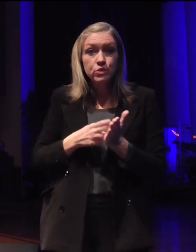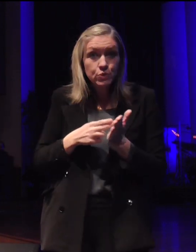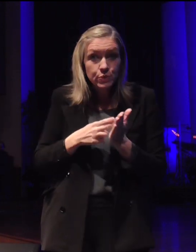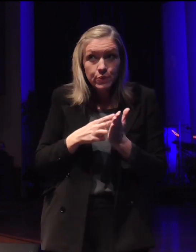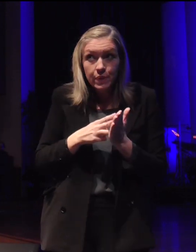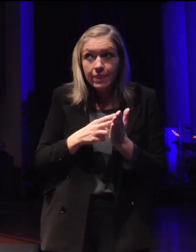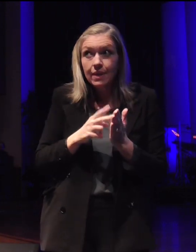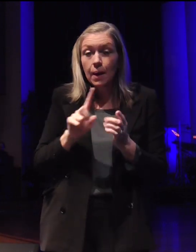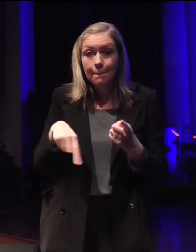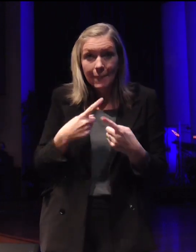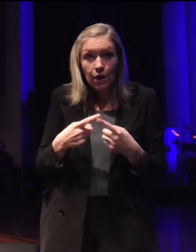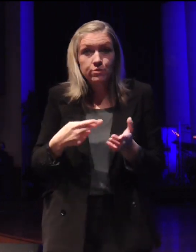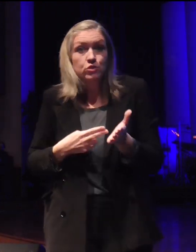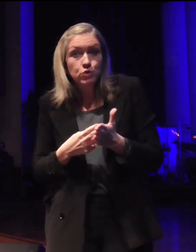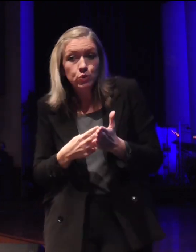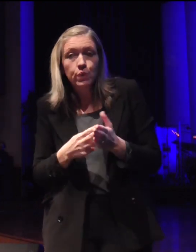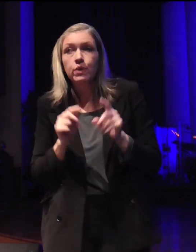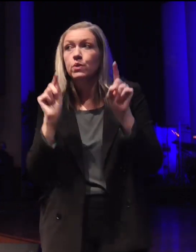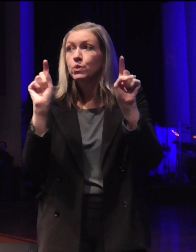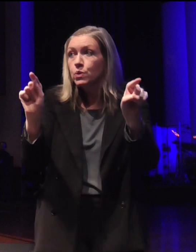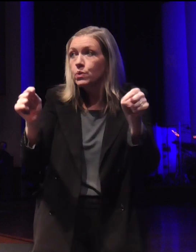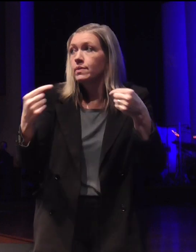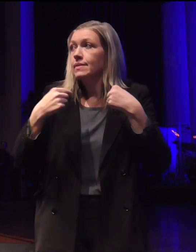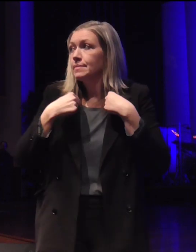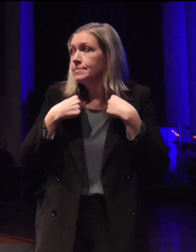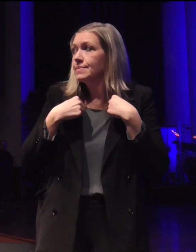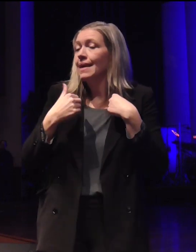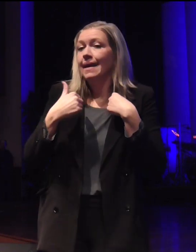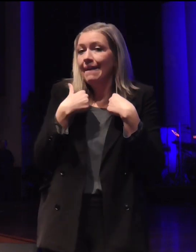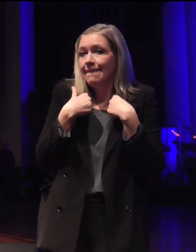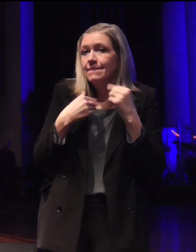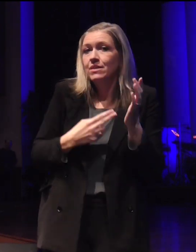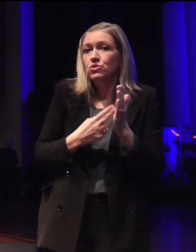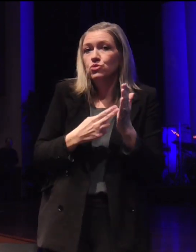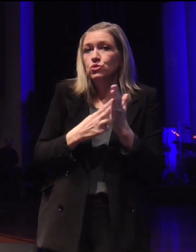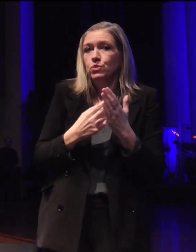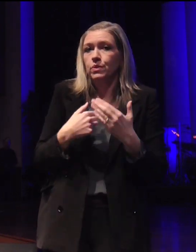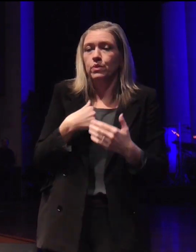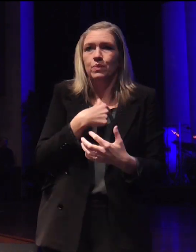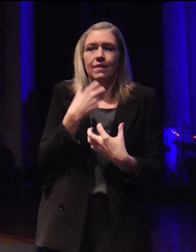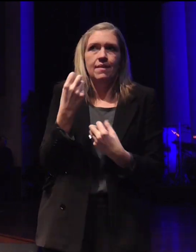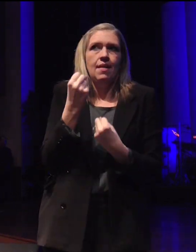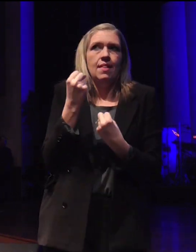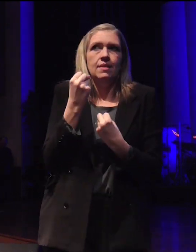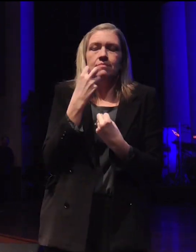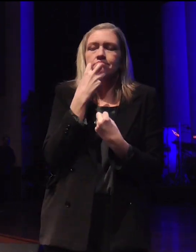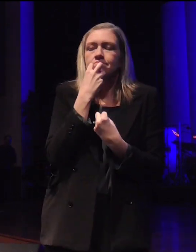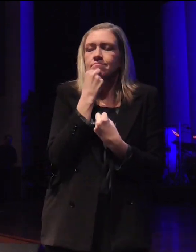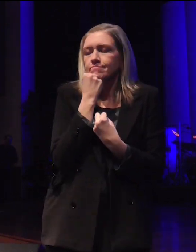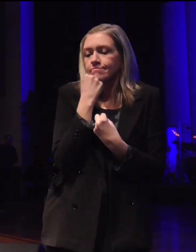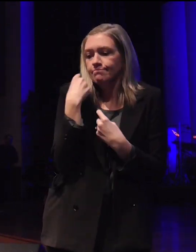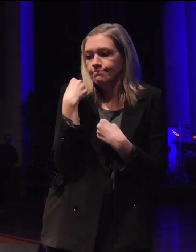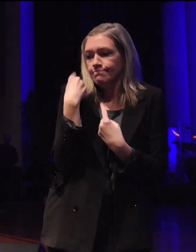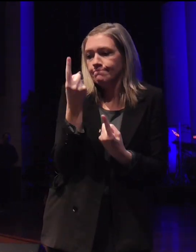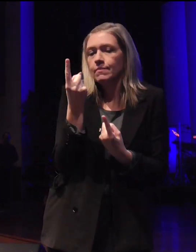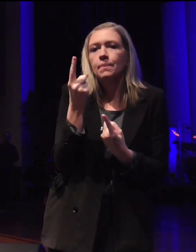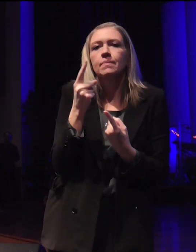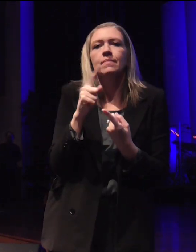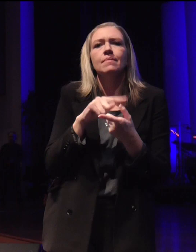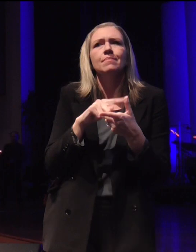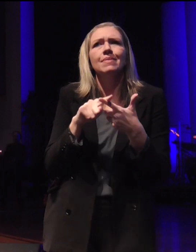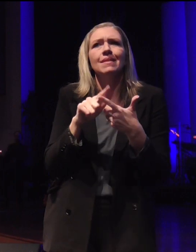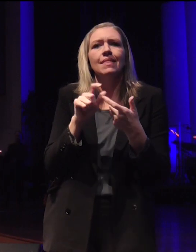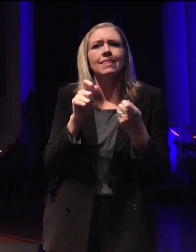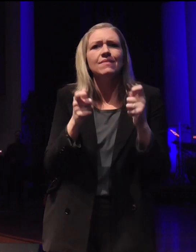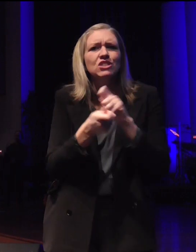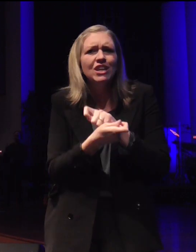truth. You and I have truths that we have held so sacred, and they've changed and